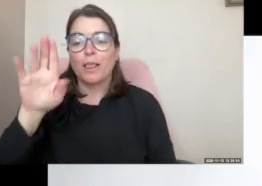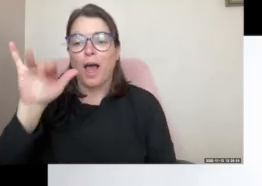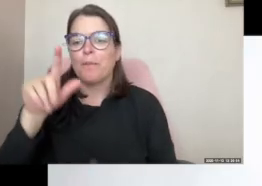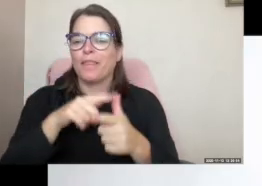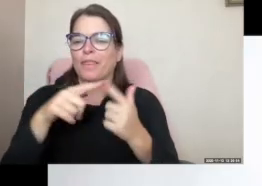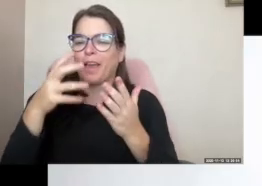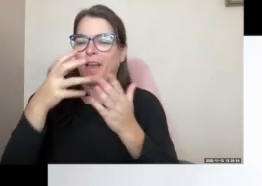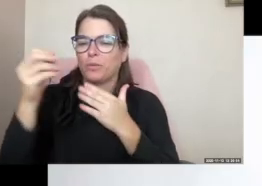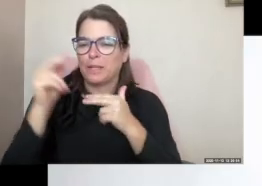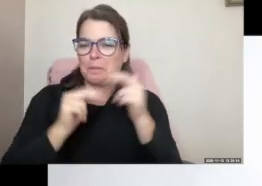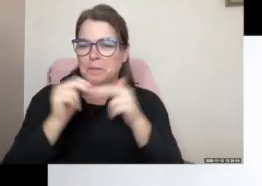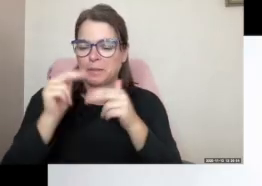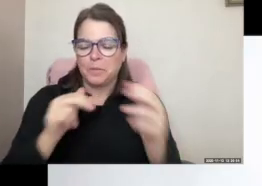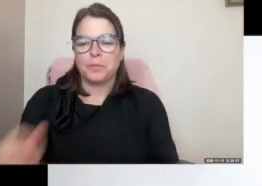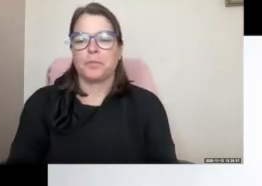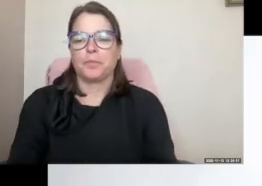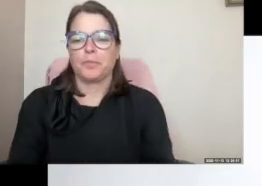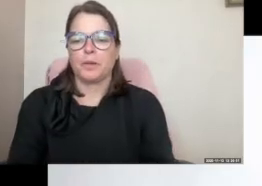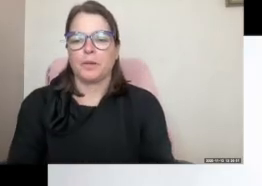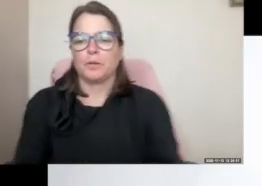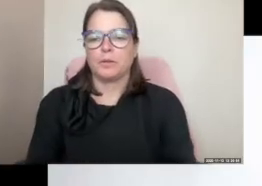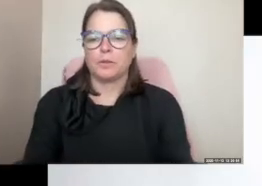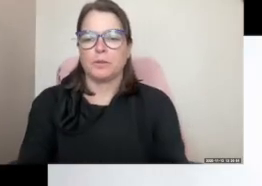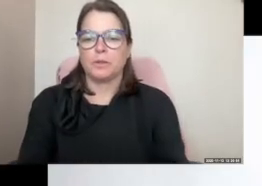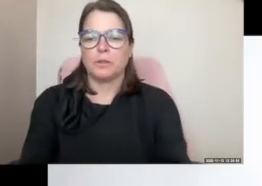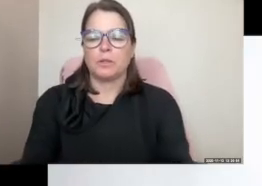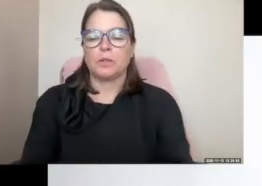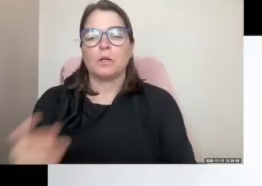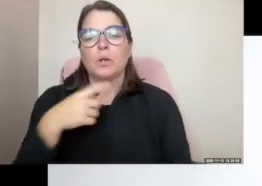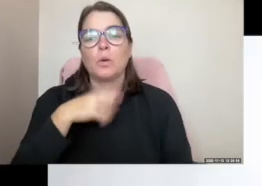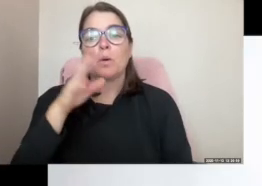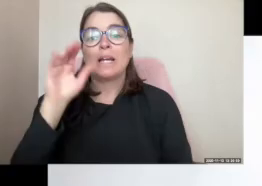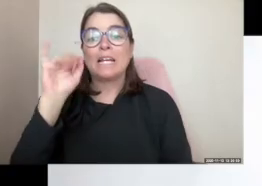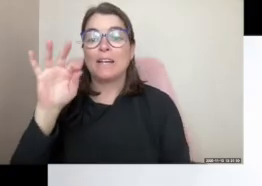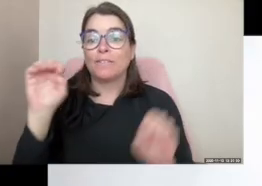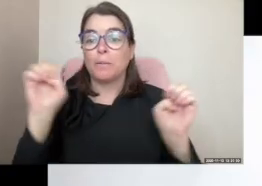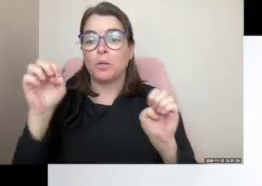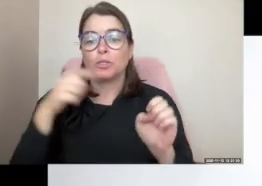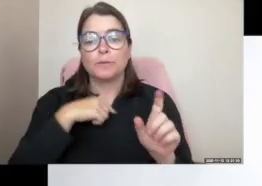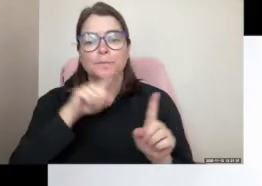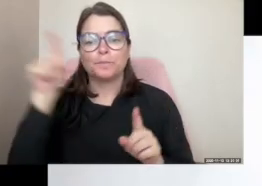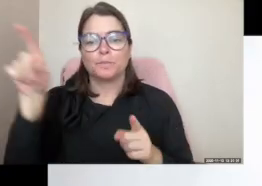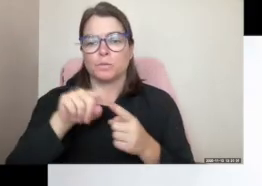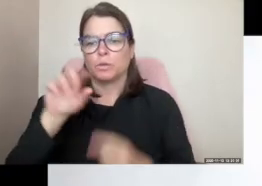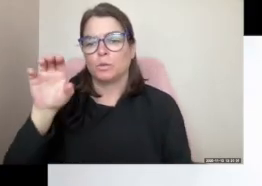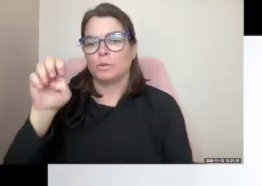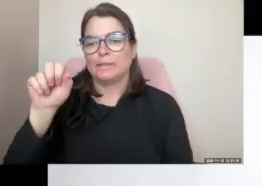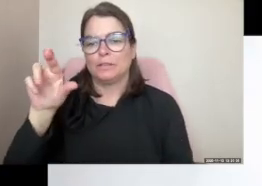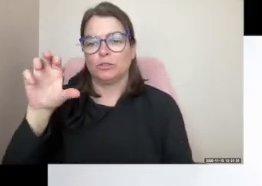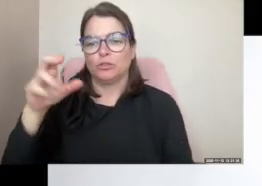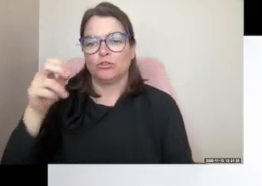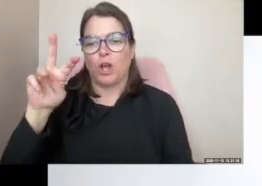to evacuate this room immediately. Exit through those doors, go down the stairs to the lobby and out of the